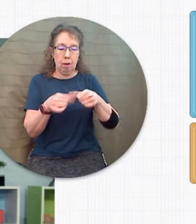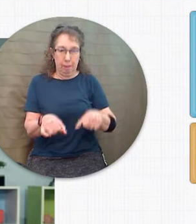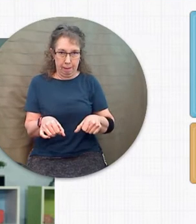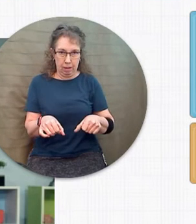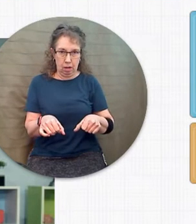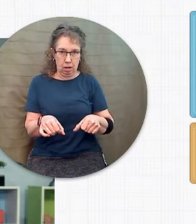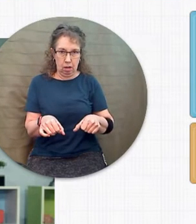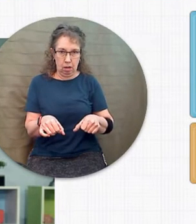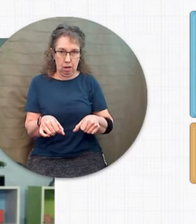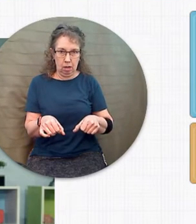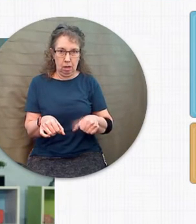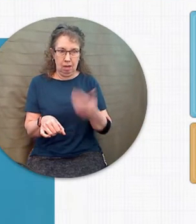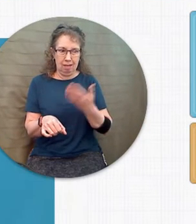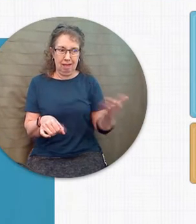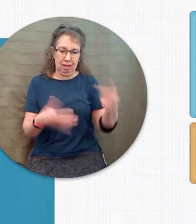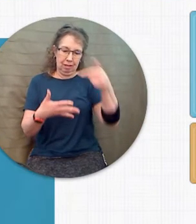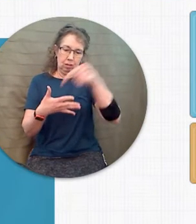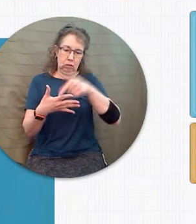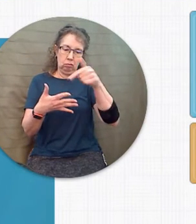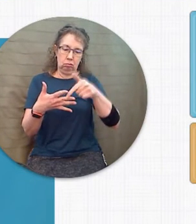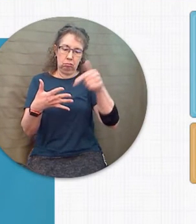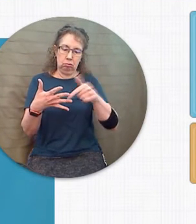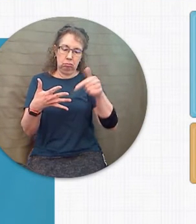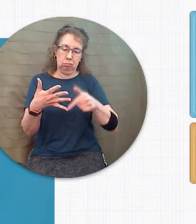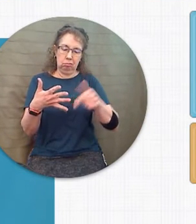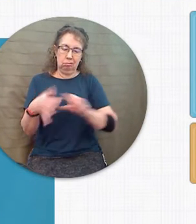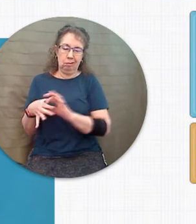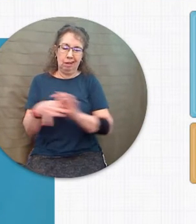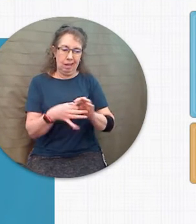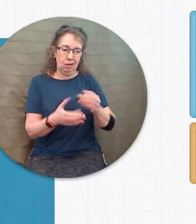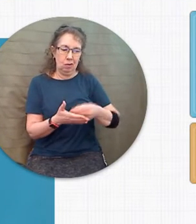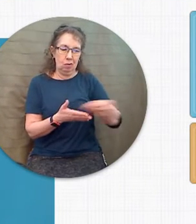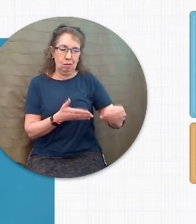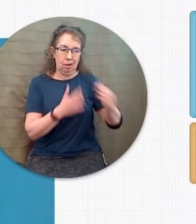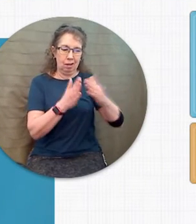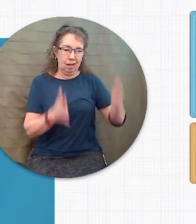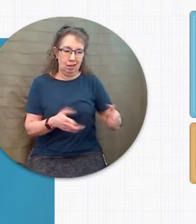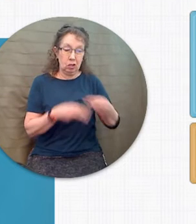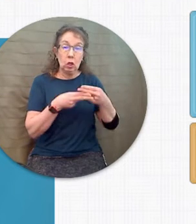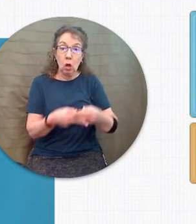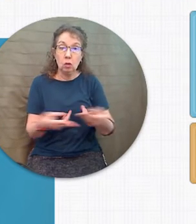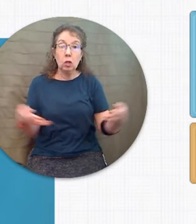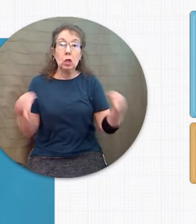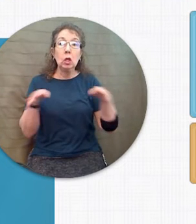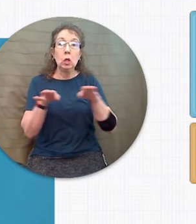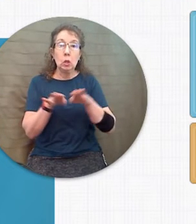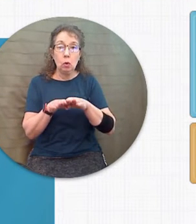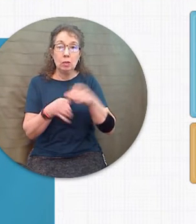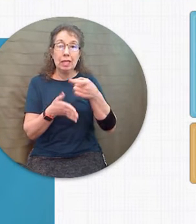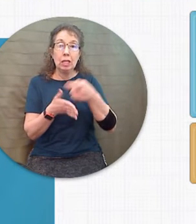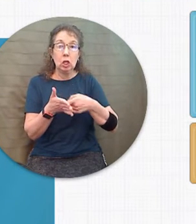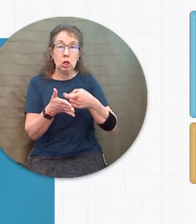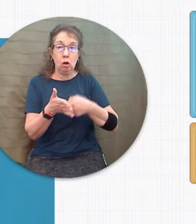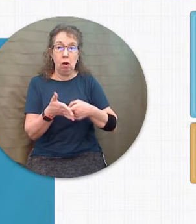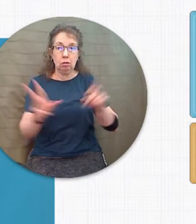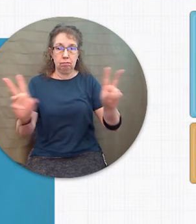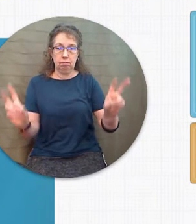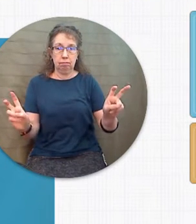then there are these things associated with buying the house called closing costs.